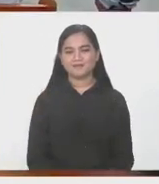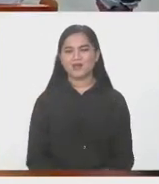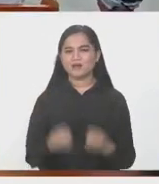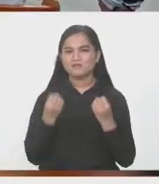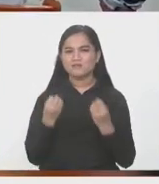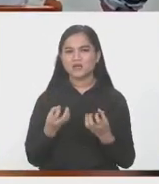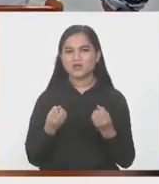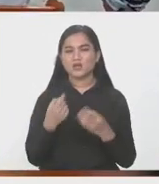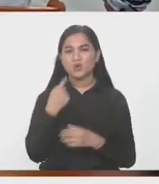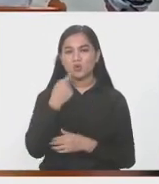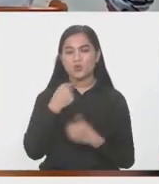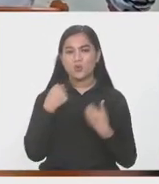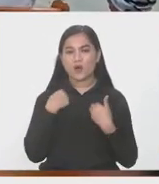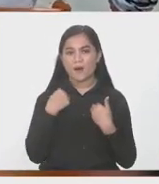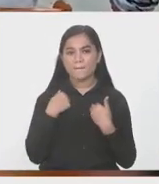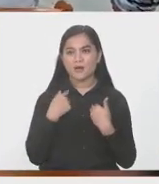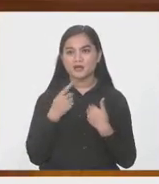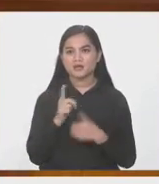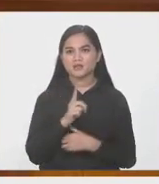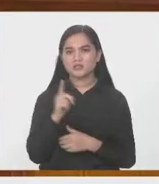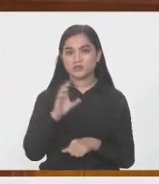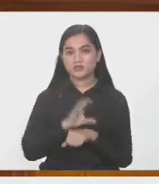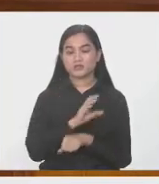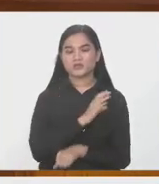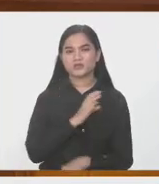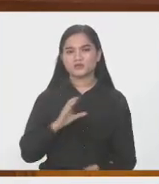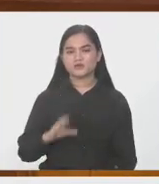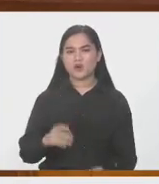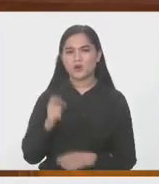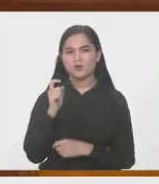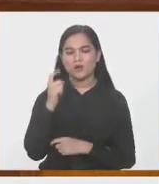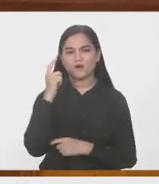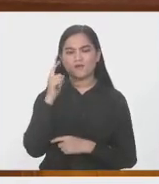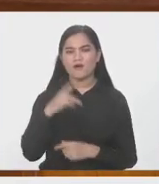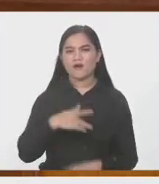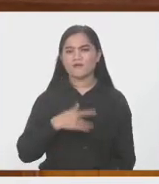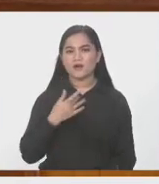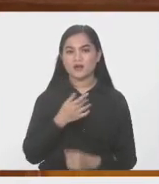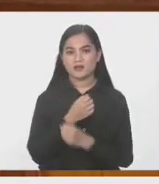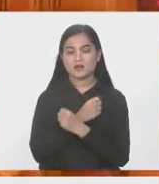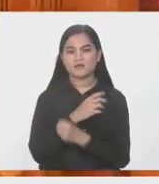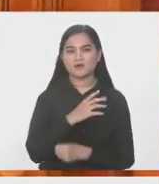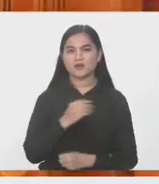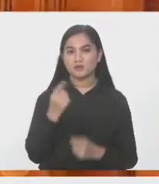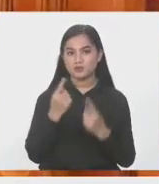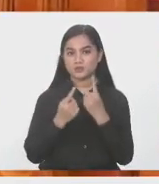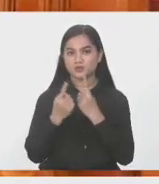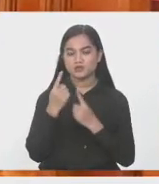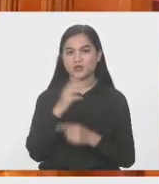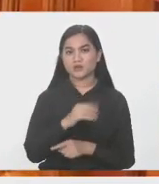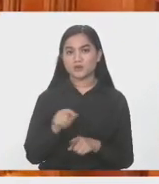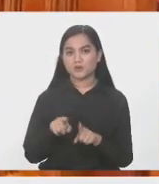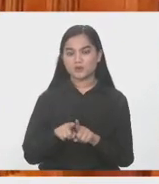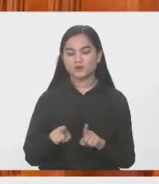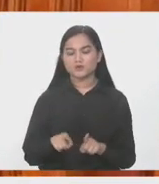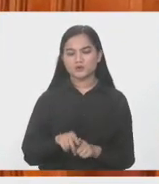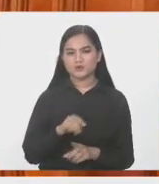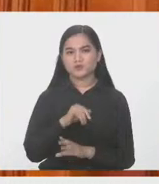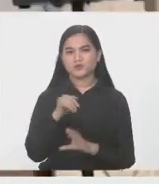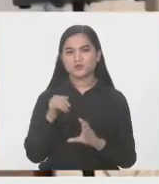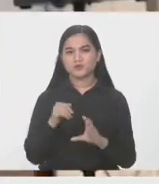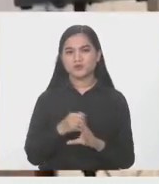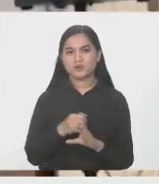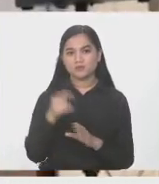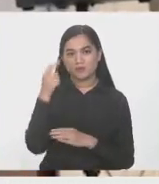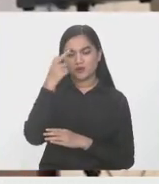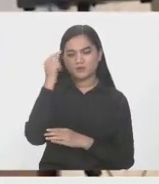who have been introduced to the Church of Christ immediately felt its love and concern, but also joined primarily because of